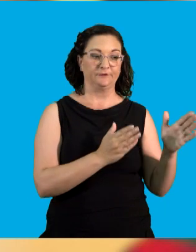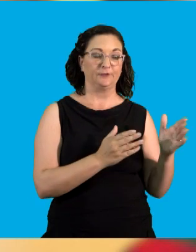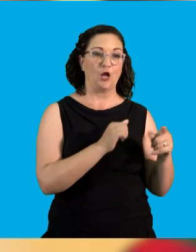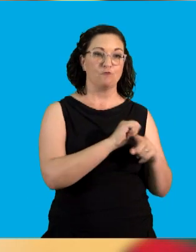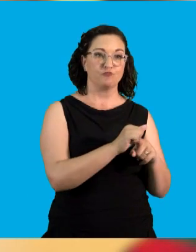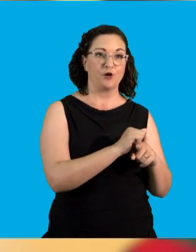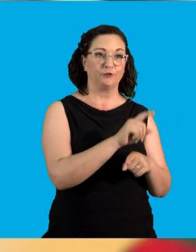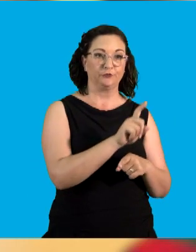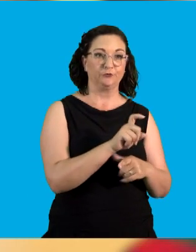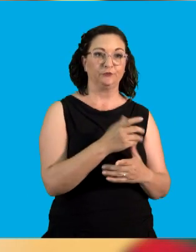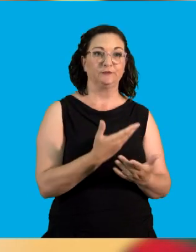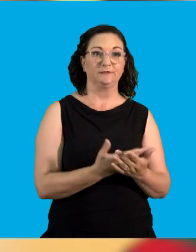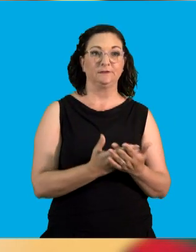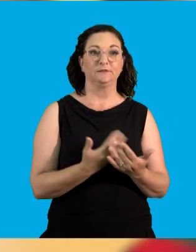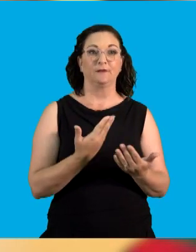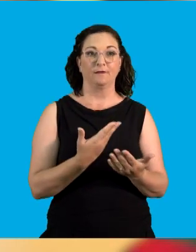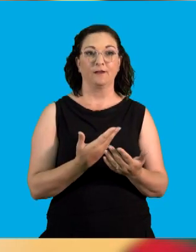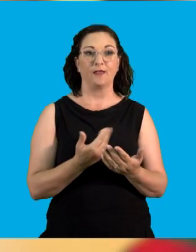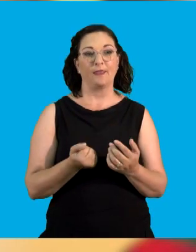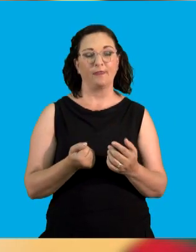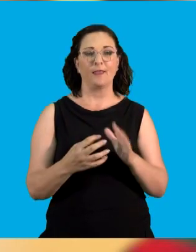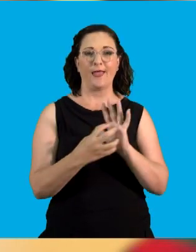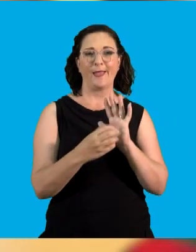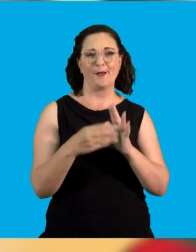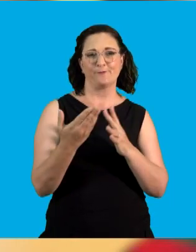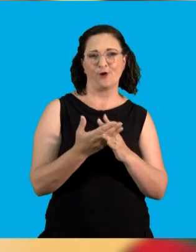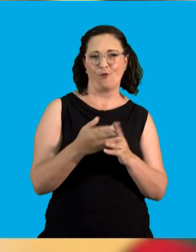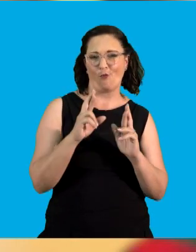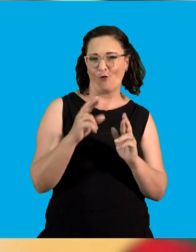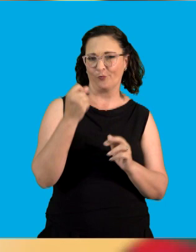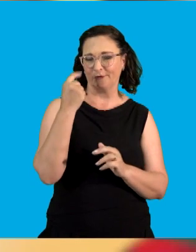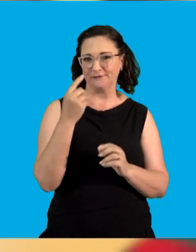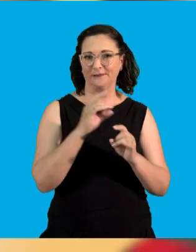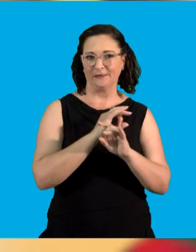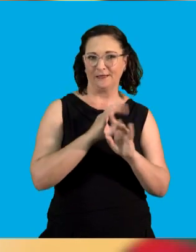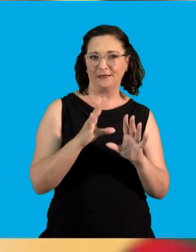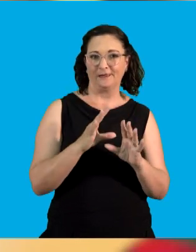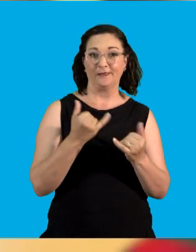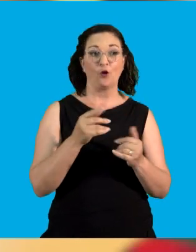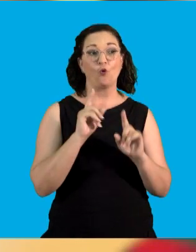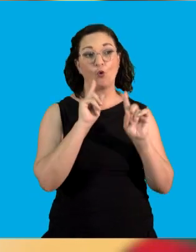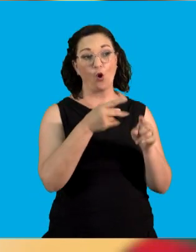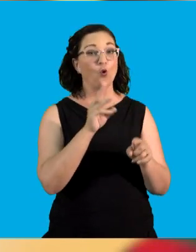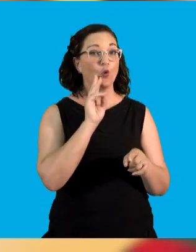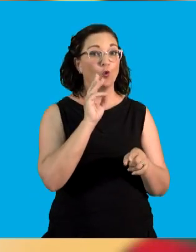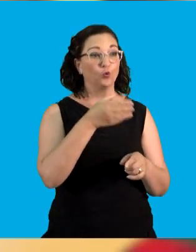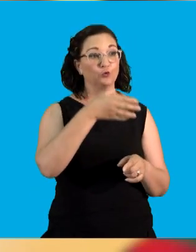looked at our practice question, let us take an air break. I hope you understood and you are going to go and